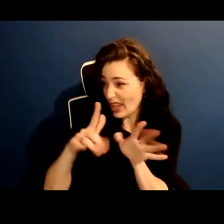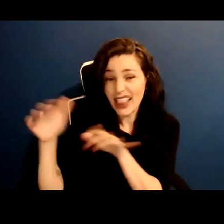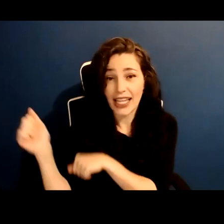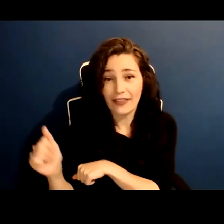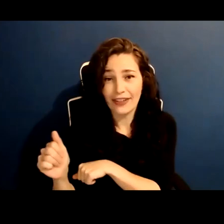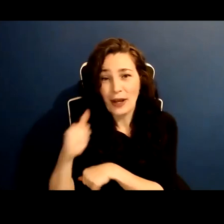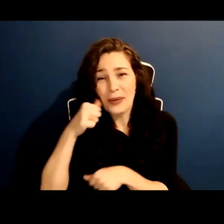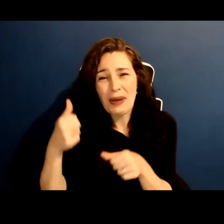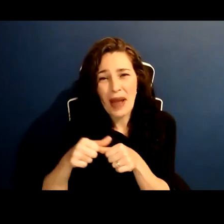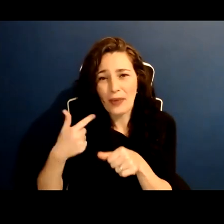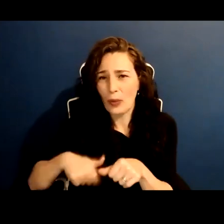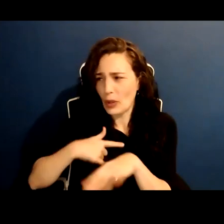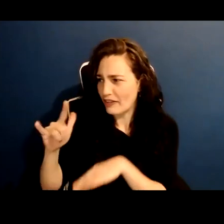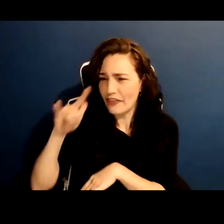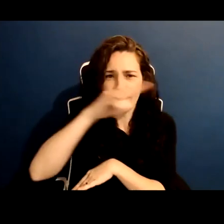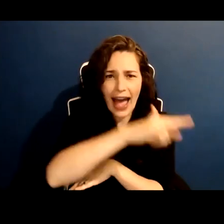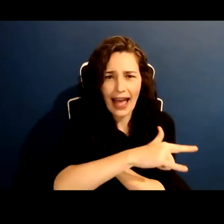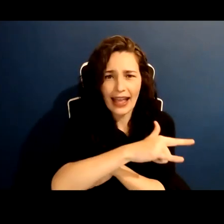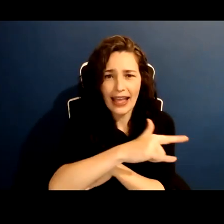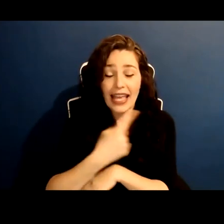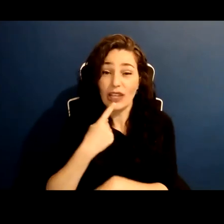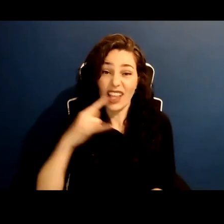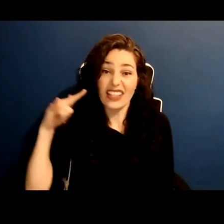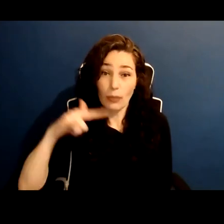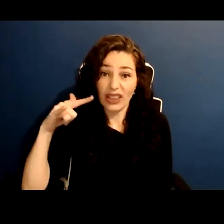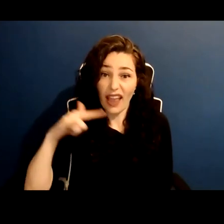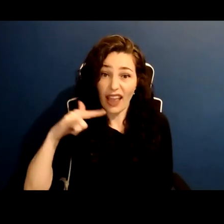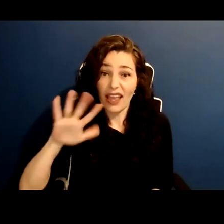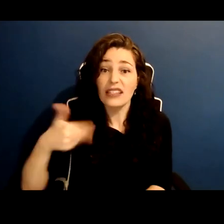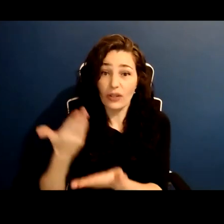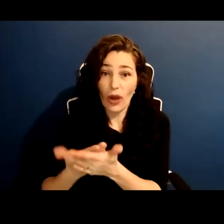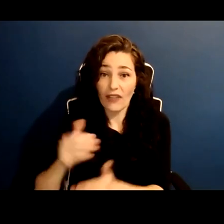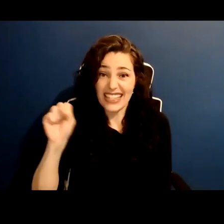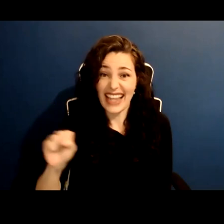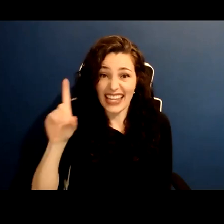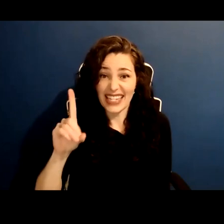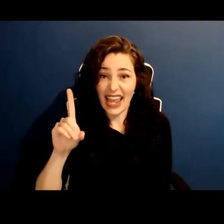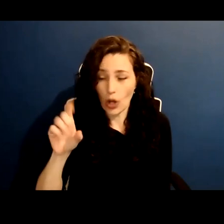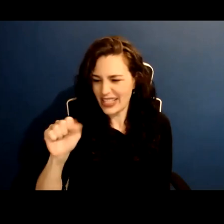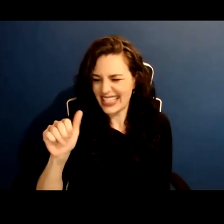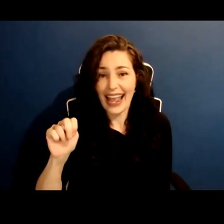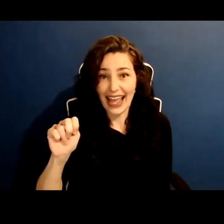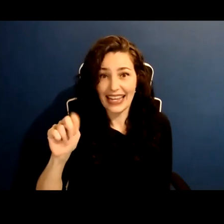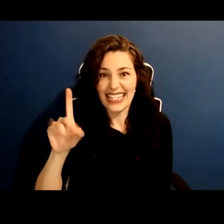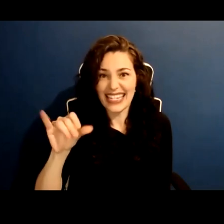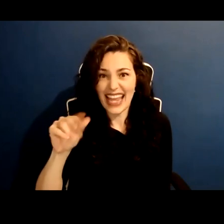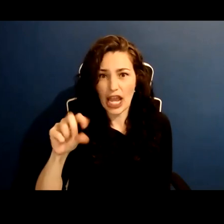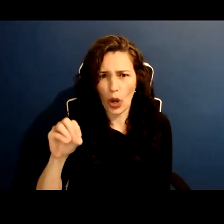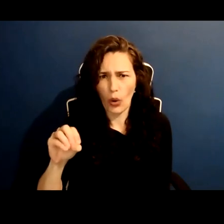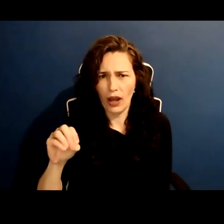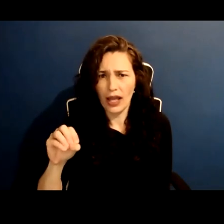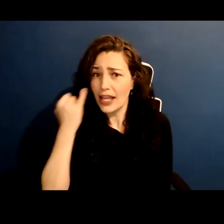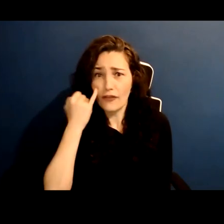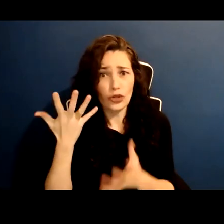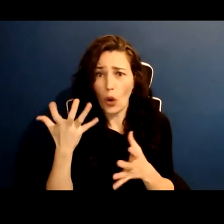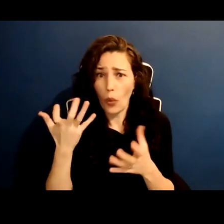say, this plane is going to San Diego if you don't wanna go to San Diego? And I just always wondered how those people ended up on the